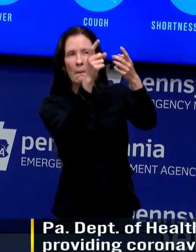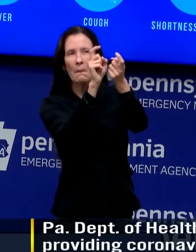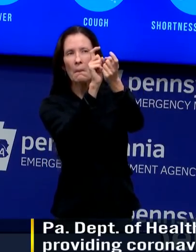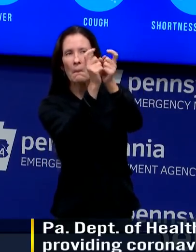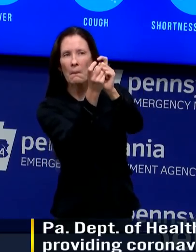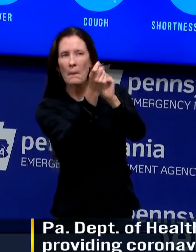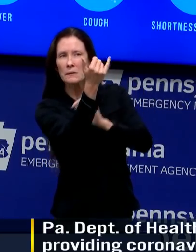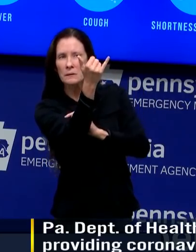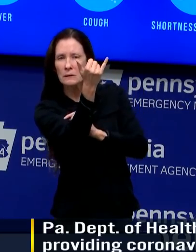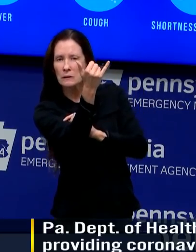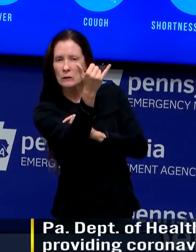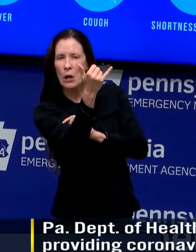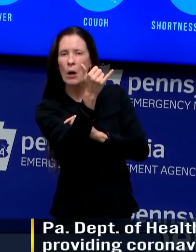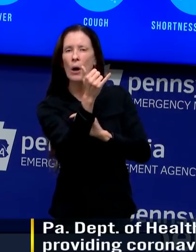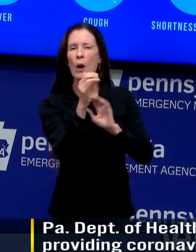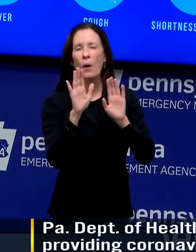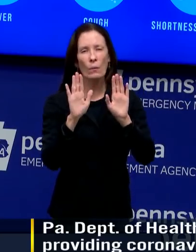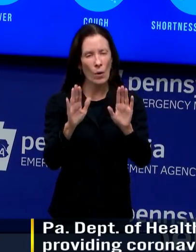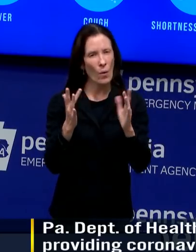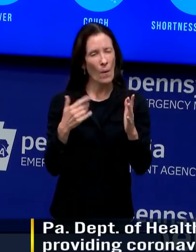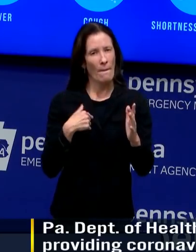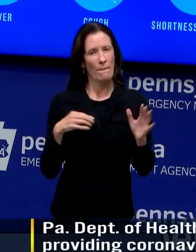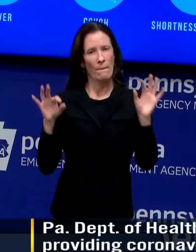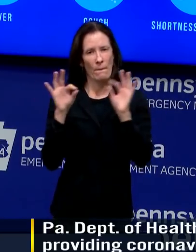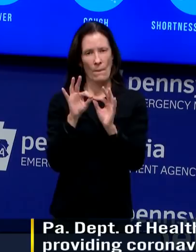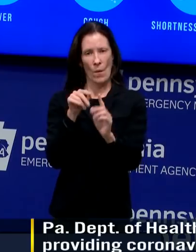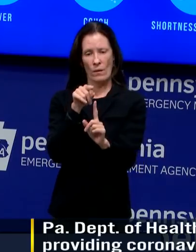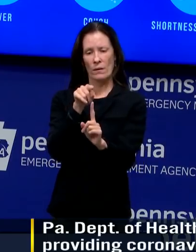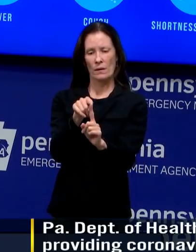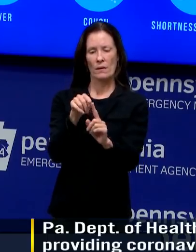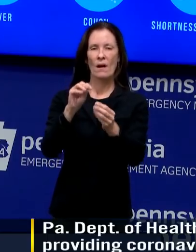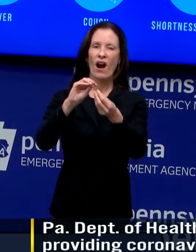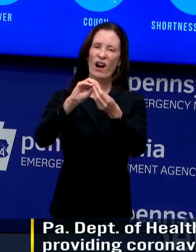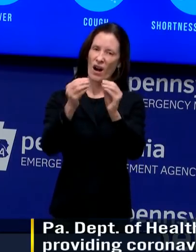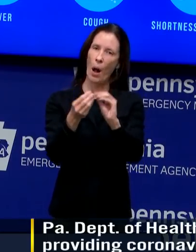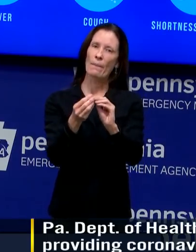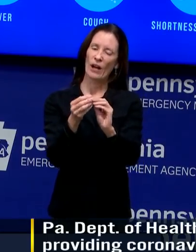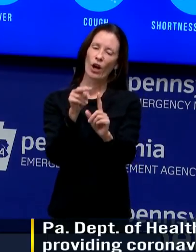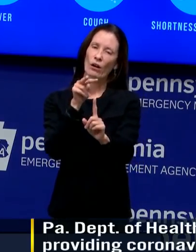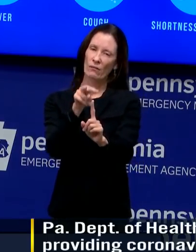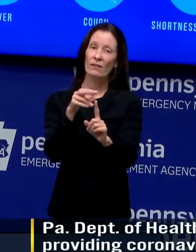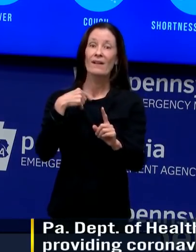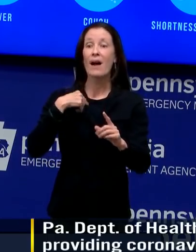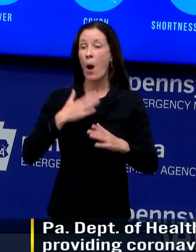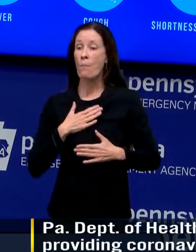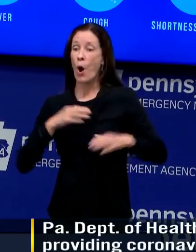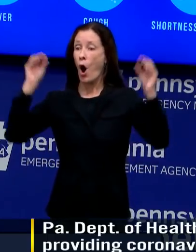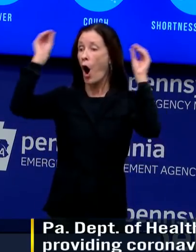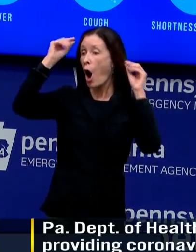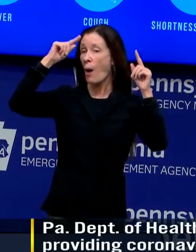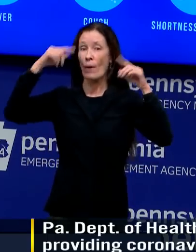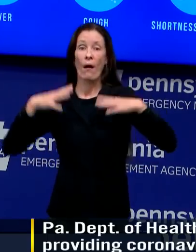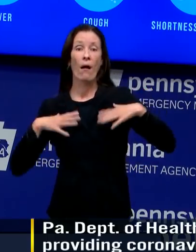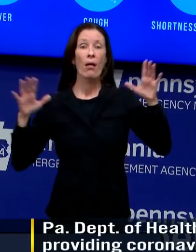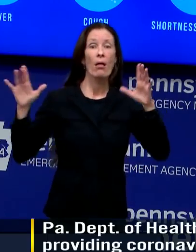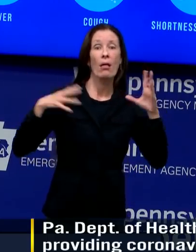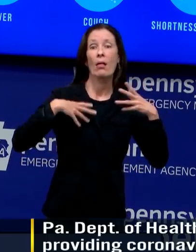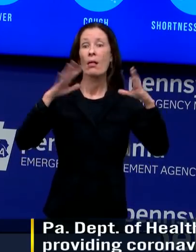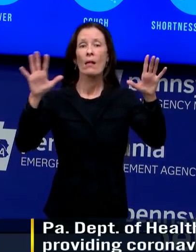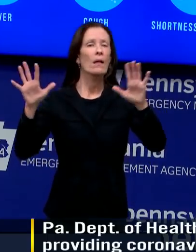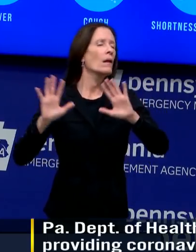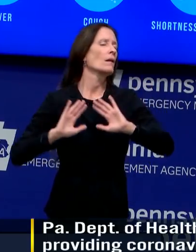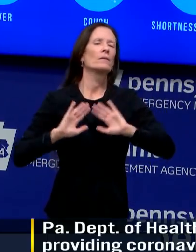objective reflection of something that basically is minimal. Should it be 45 per 100,000, or should it be 55? We've decided